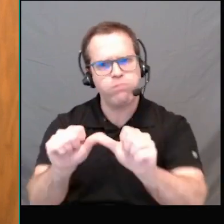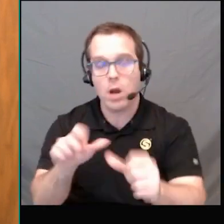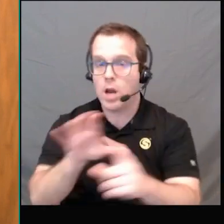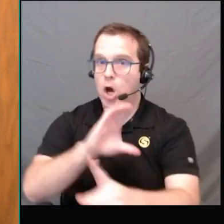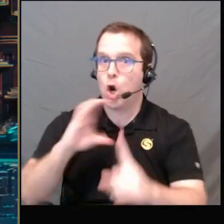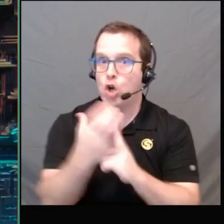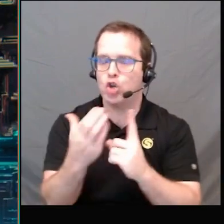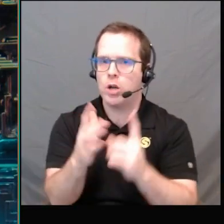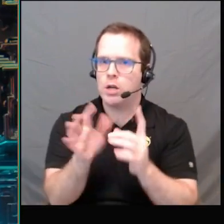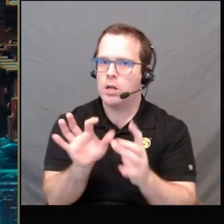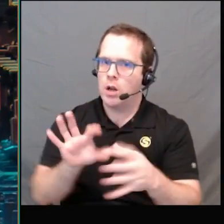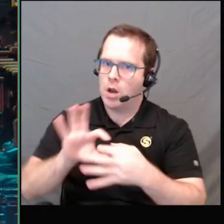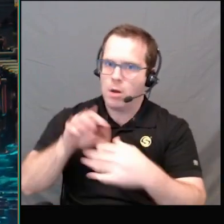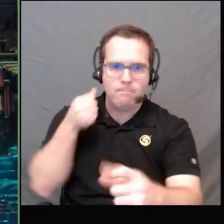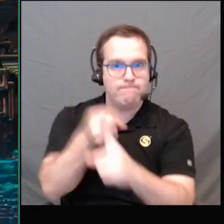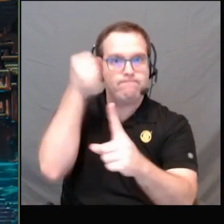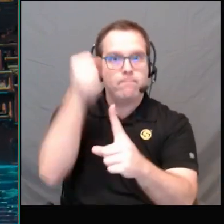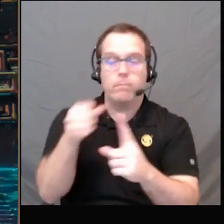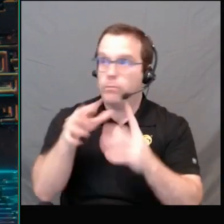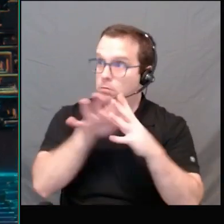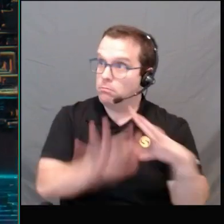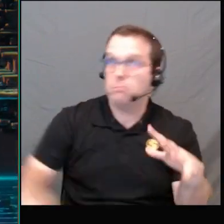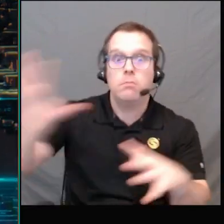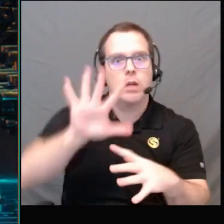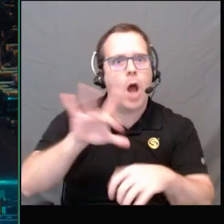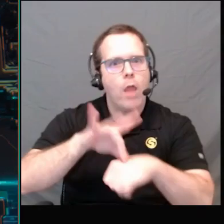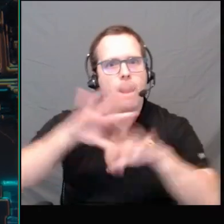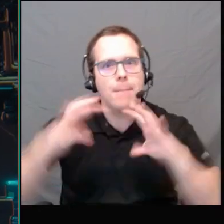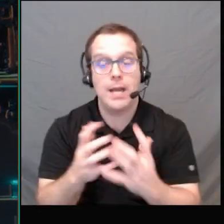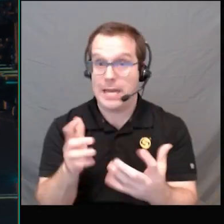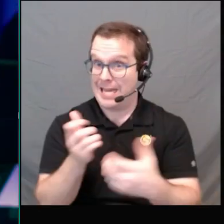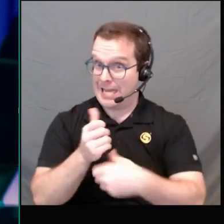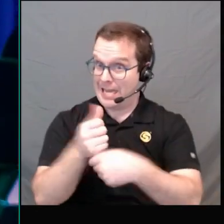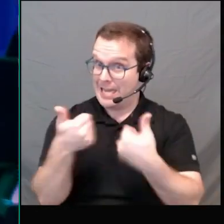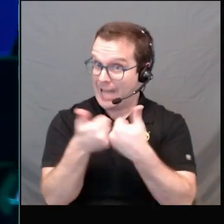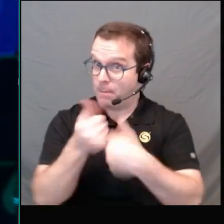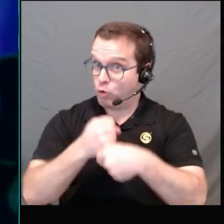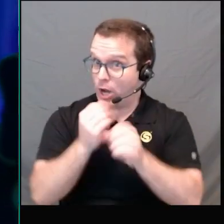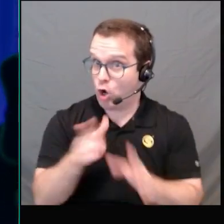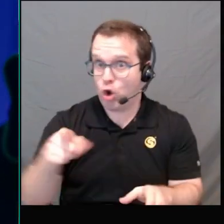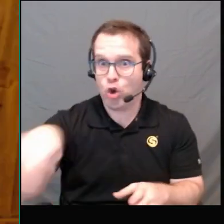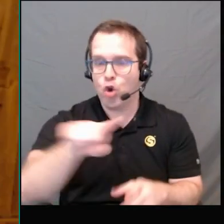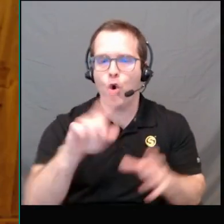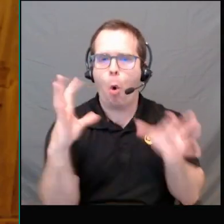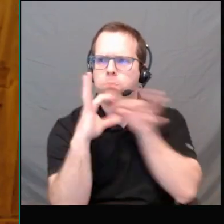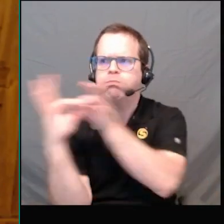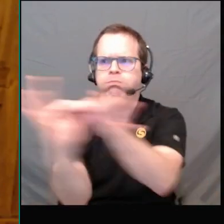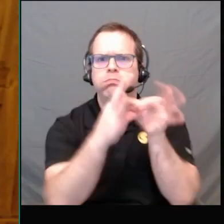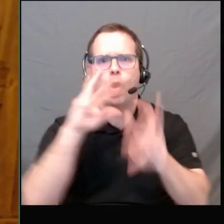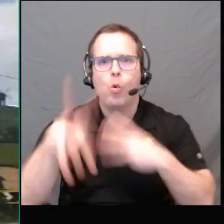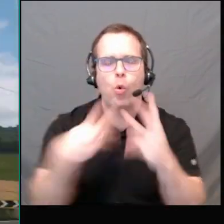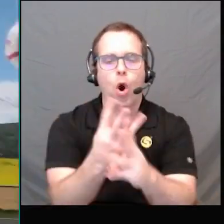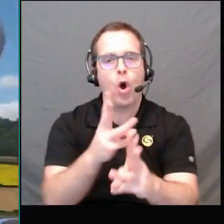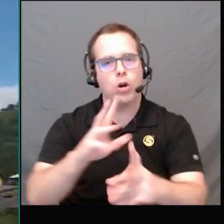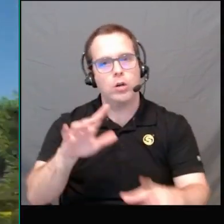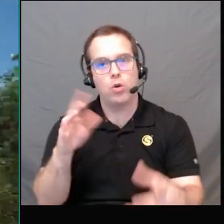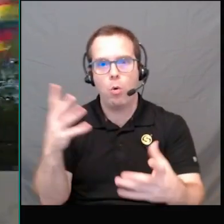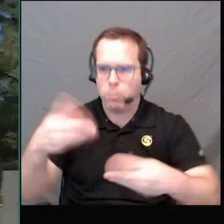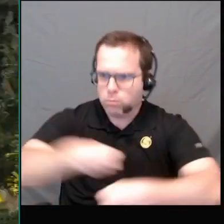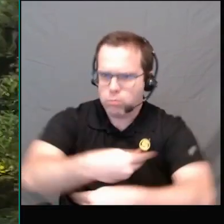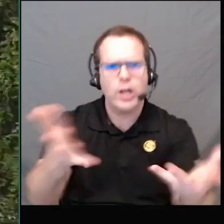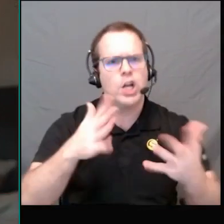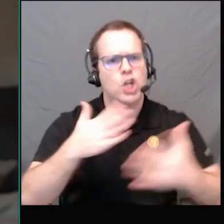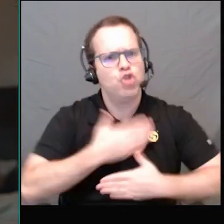entertainment on the planet. As game creators, you conjure worlds. You bring joy, growth, and shared achievement, breaking